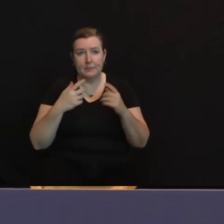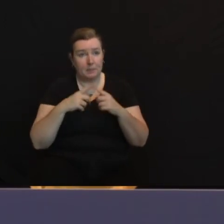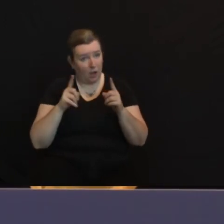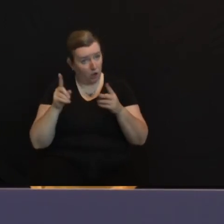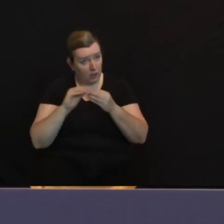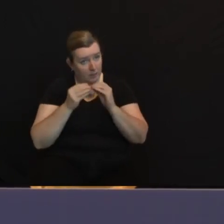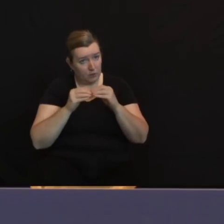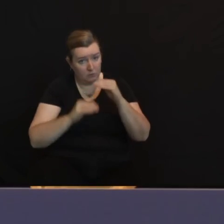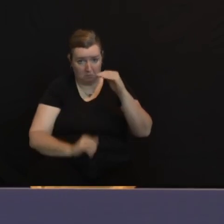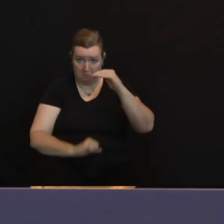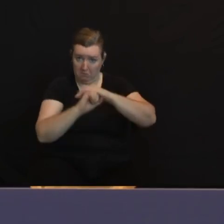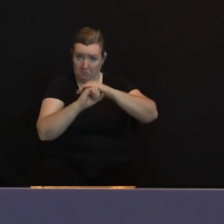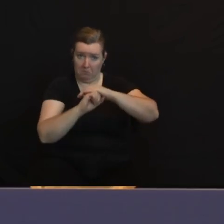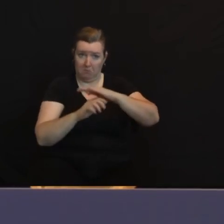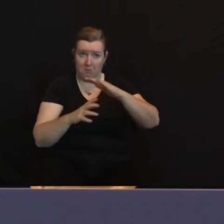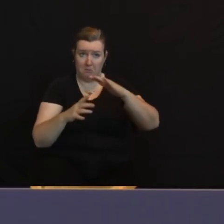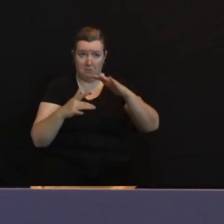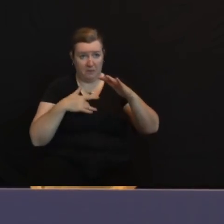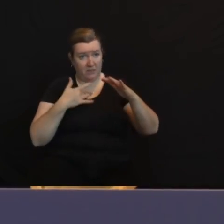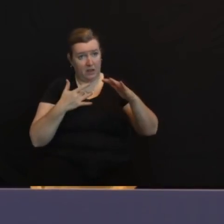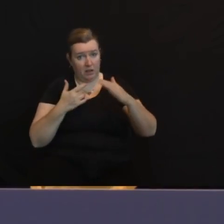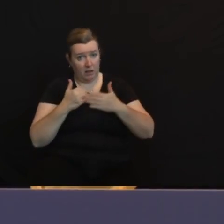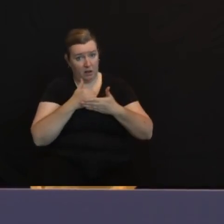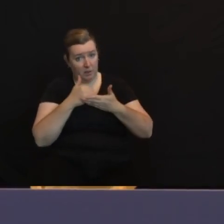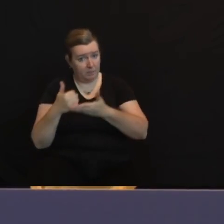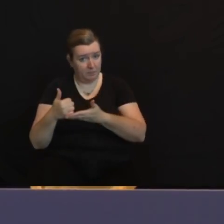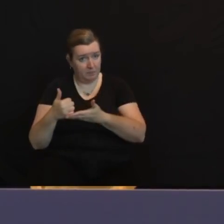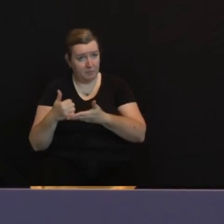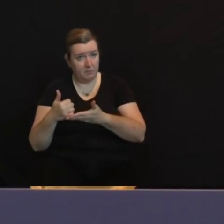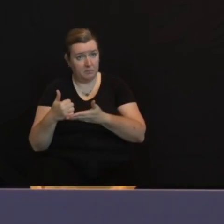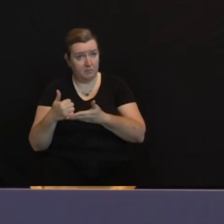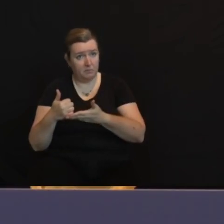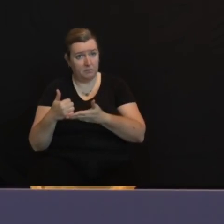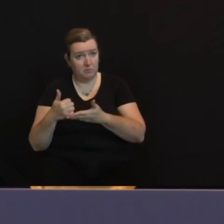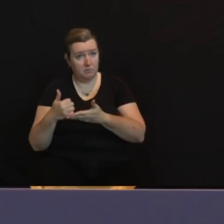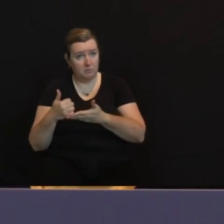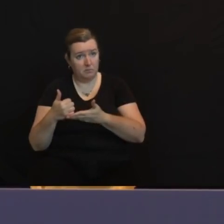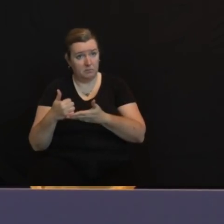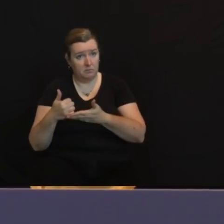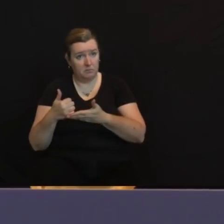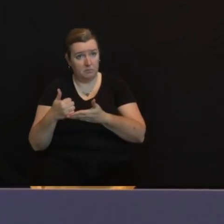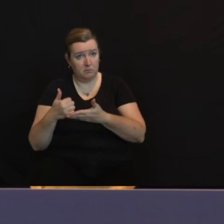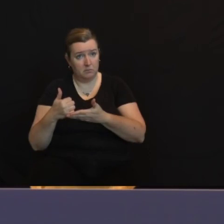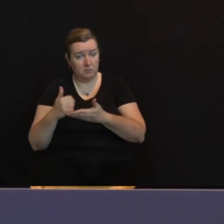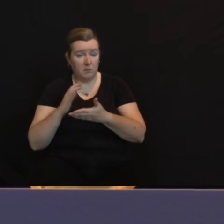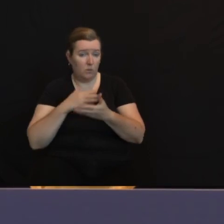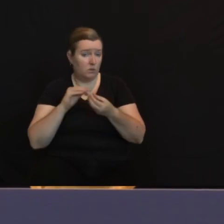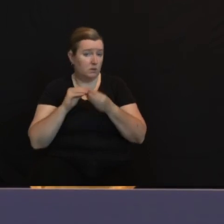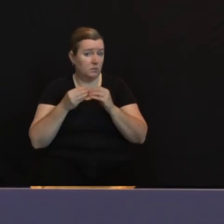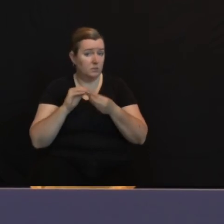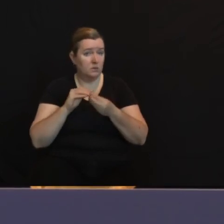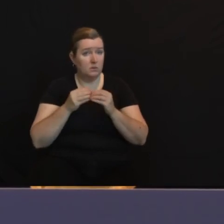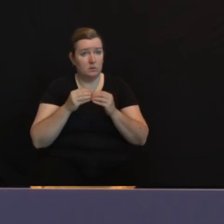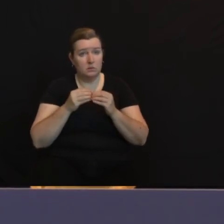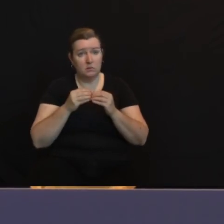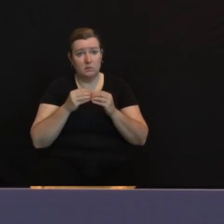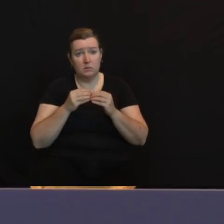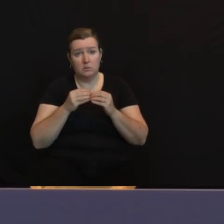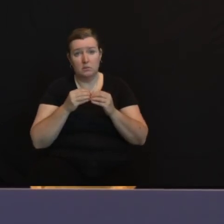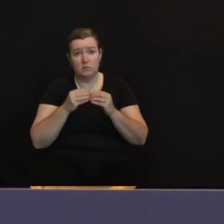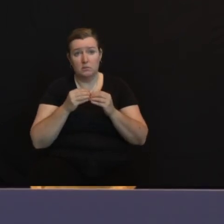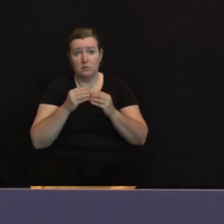right now are contributing to the bulk of the cases are beyond, those gatherings that are beyond our ability to